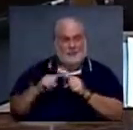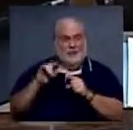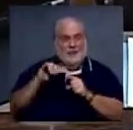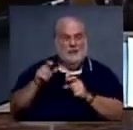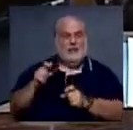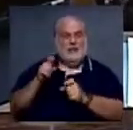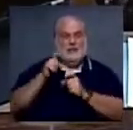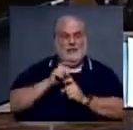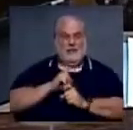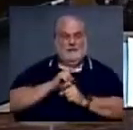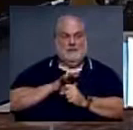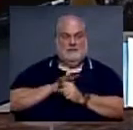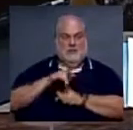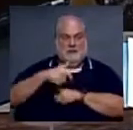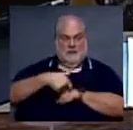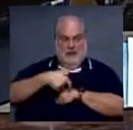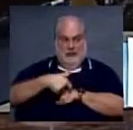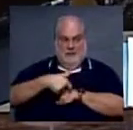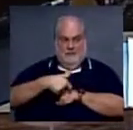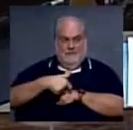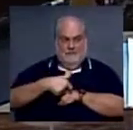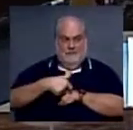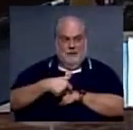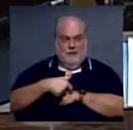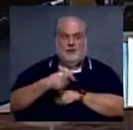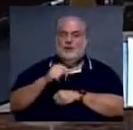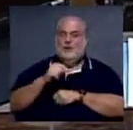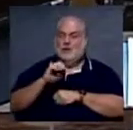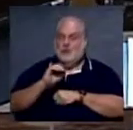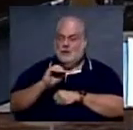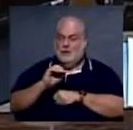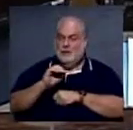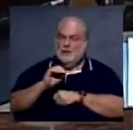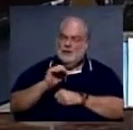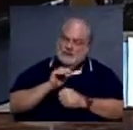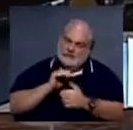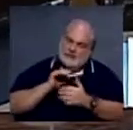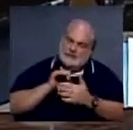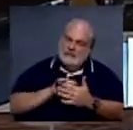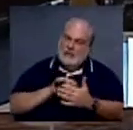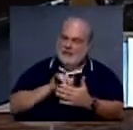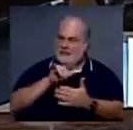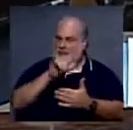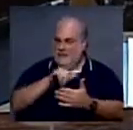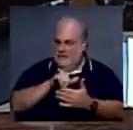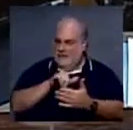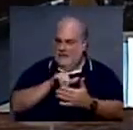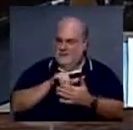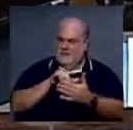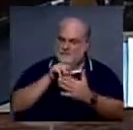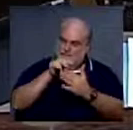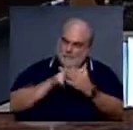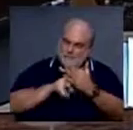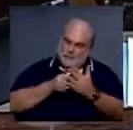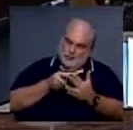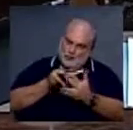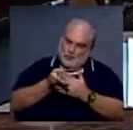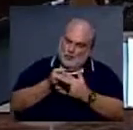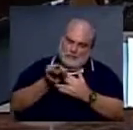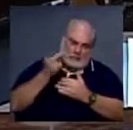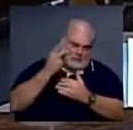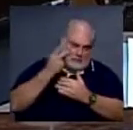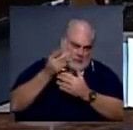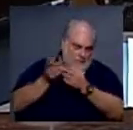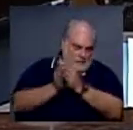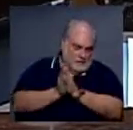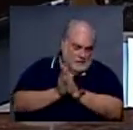give board members a little bit more time to study it and read it through and see what we're asking for, because at